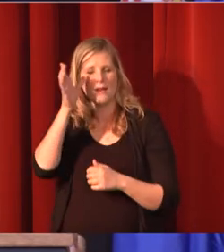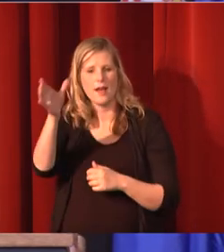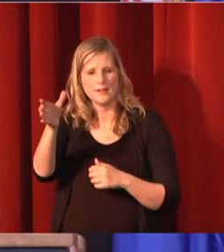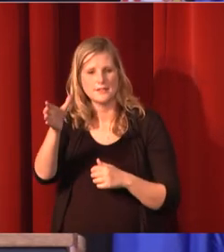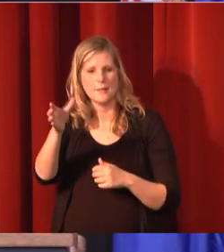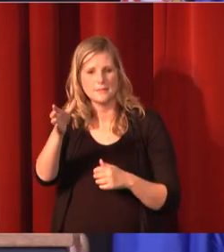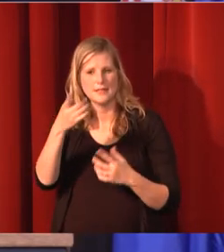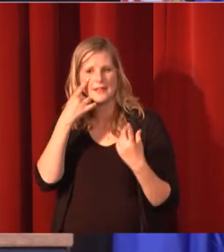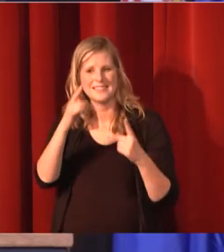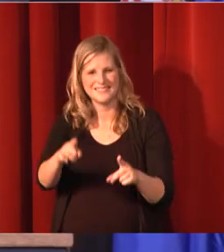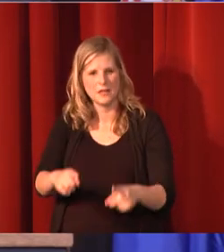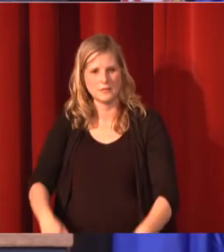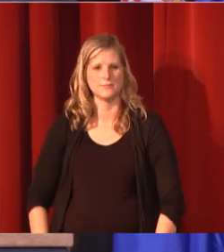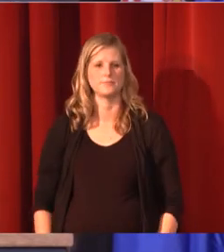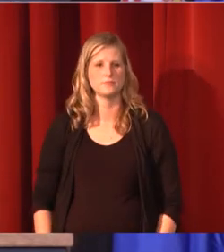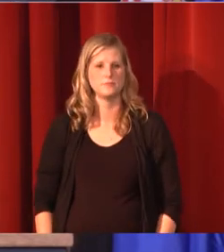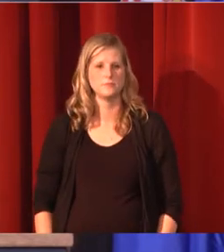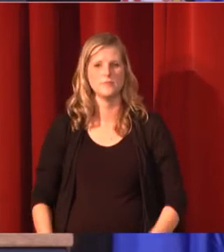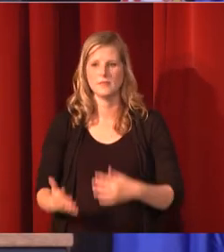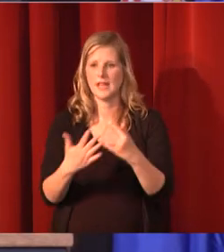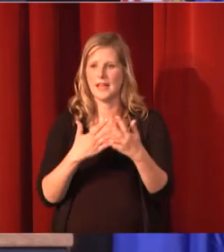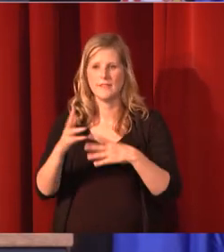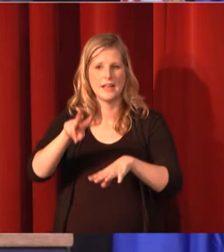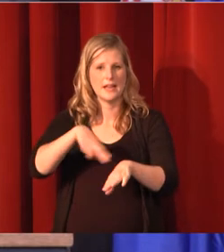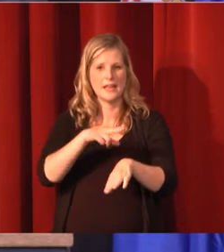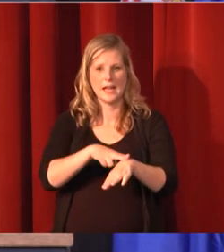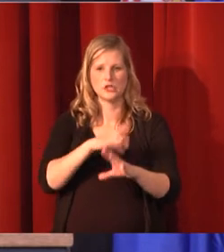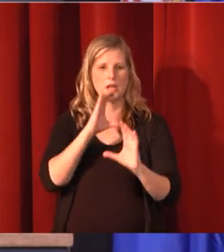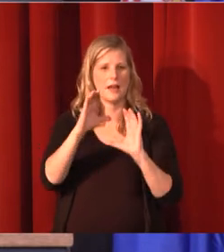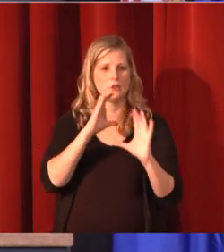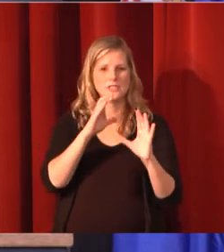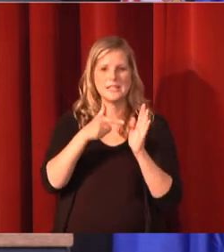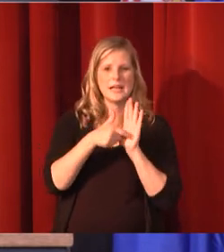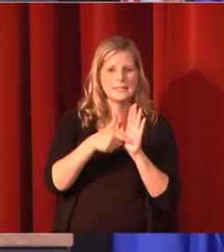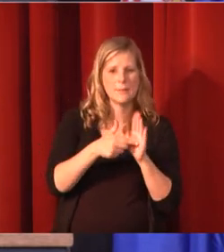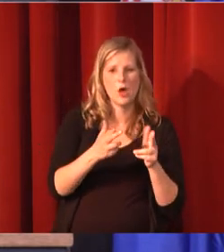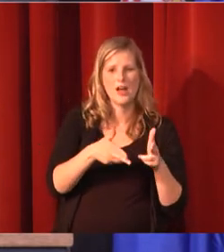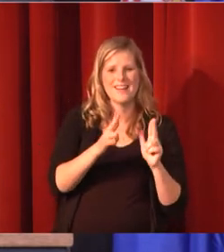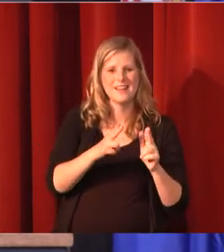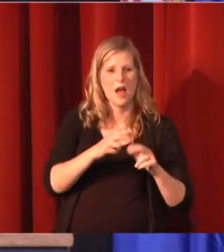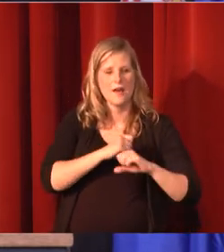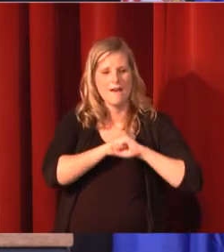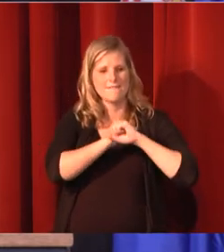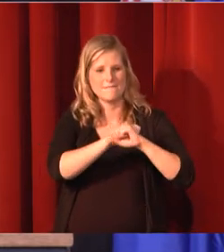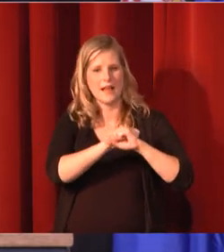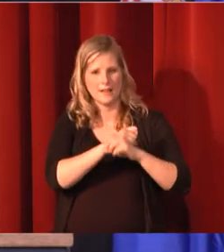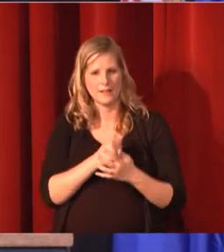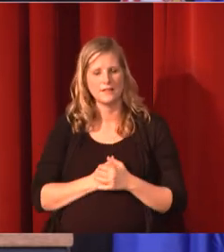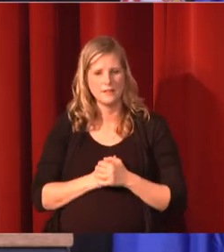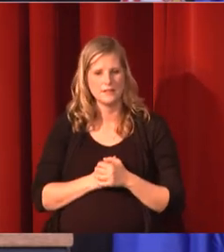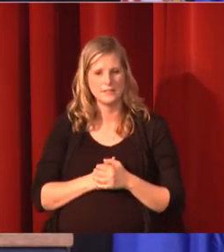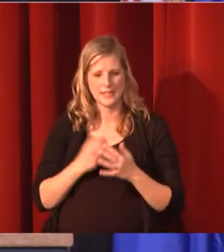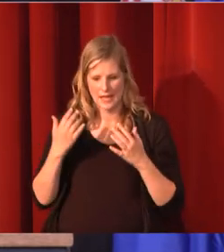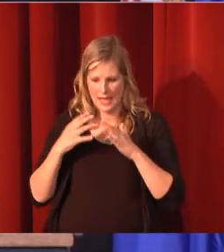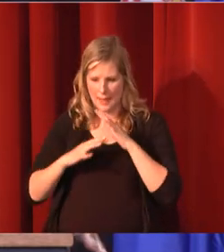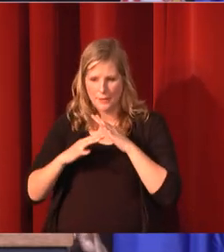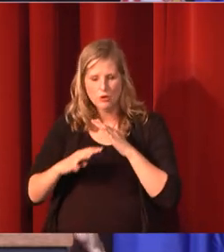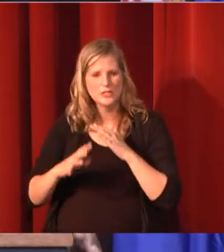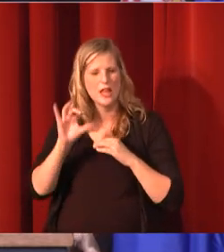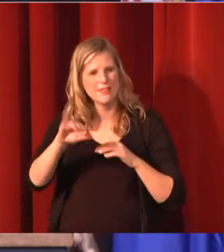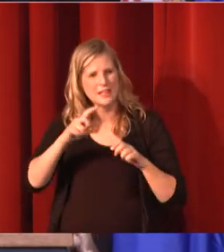consent even our national conversations like Gun Violence Prevention and immigration all of these tough choices